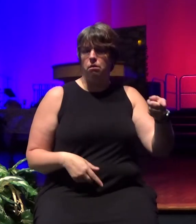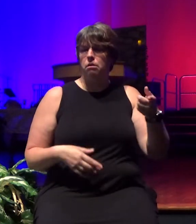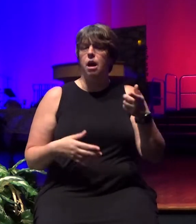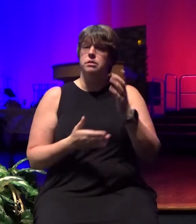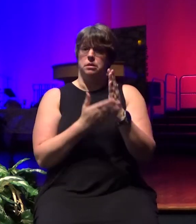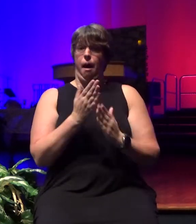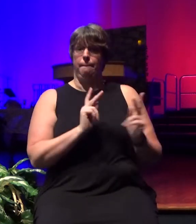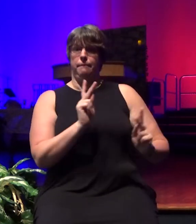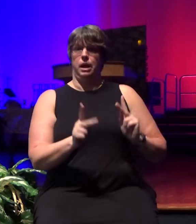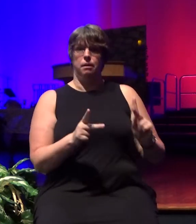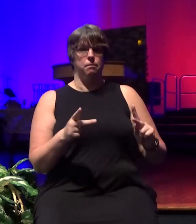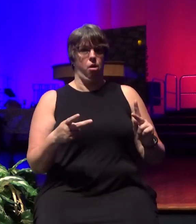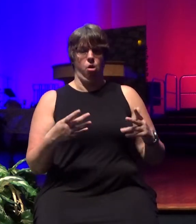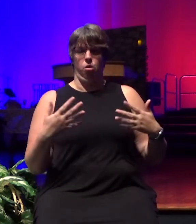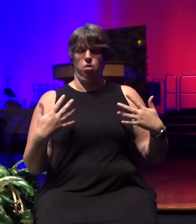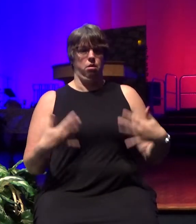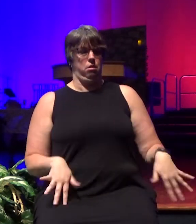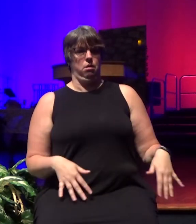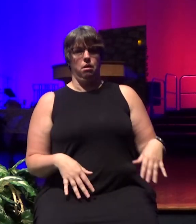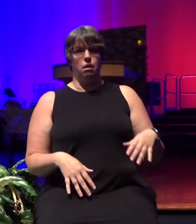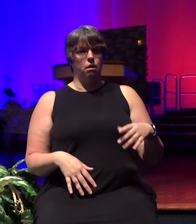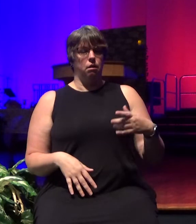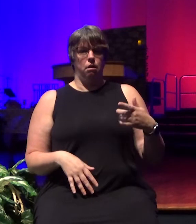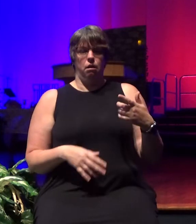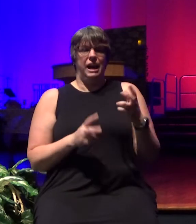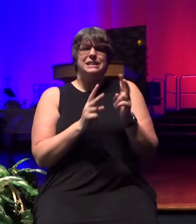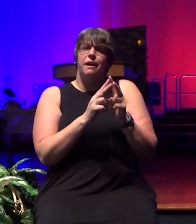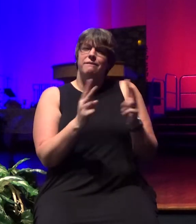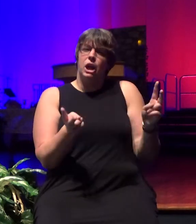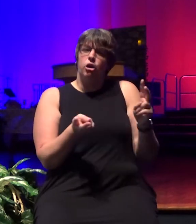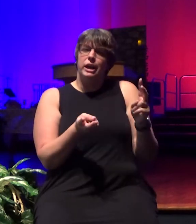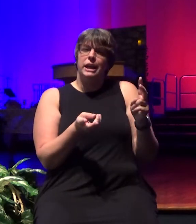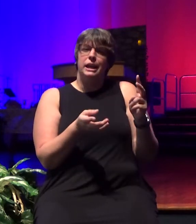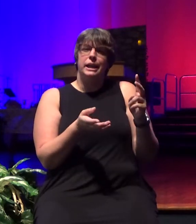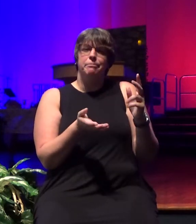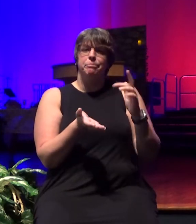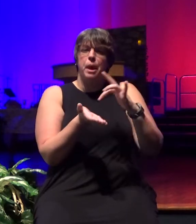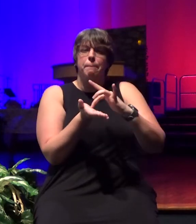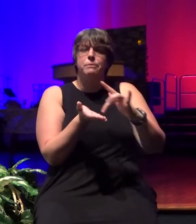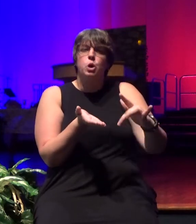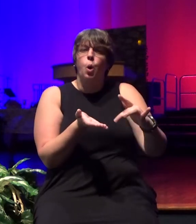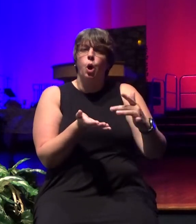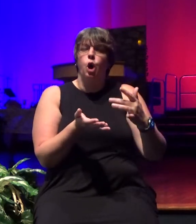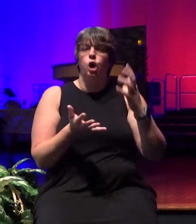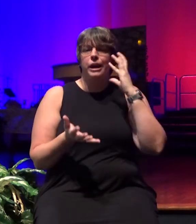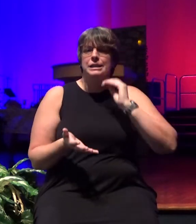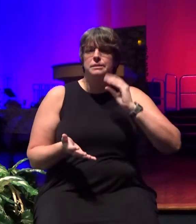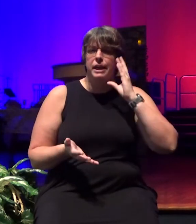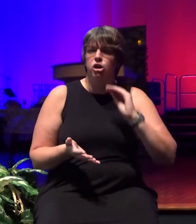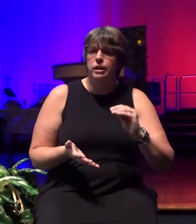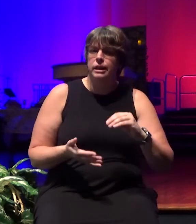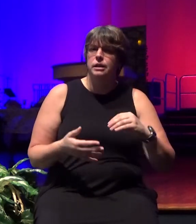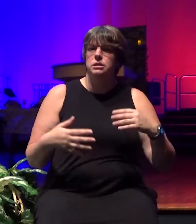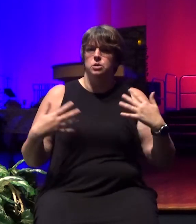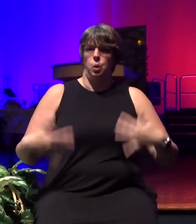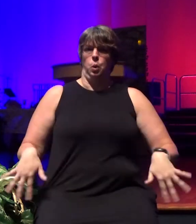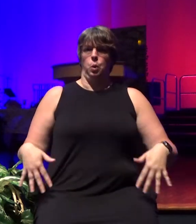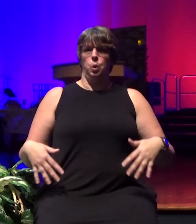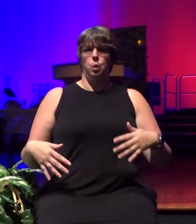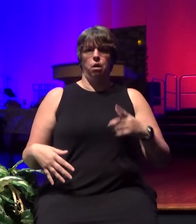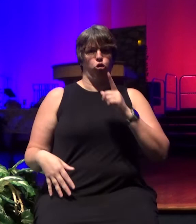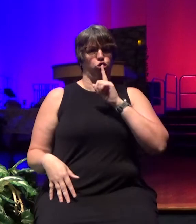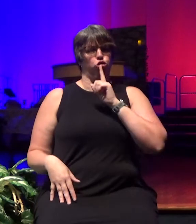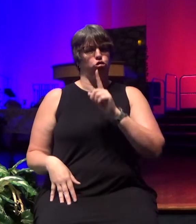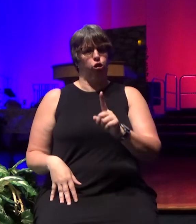pure. And as we completed that experience, I thought, what an incredible metaphor, a powerful